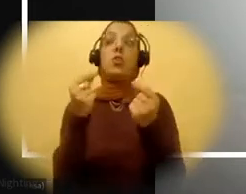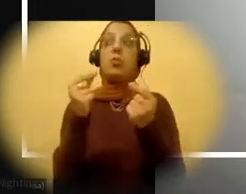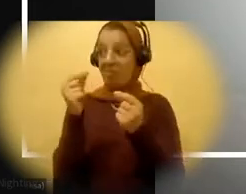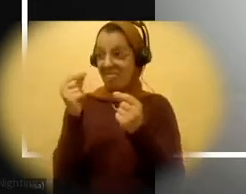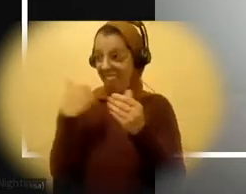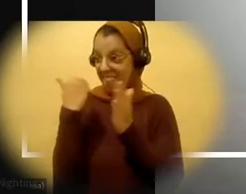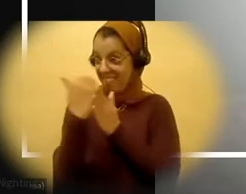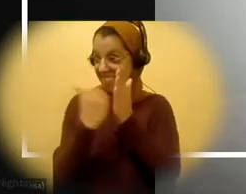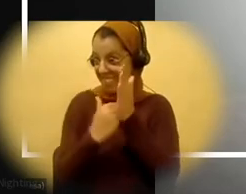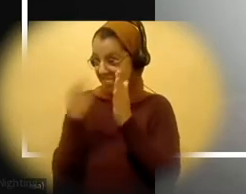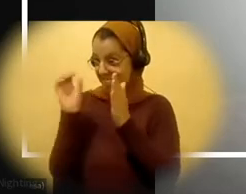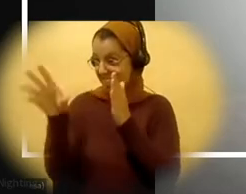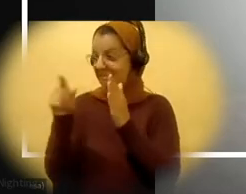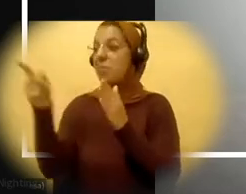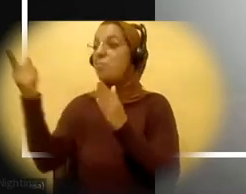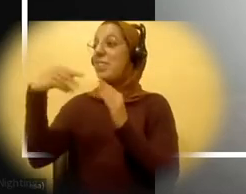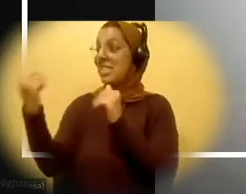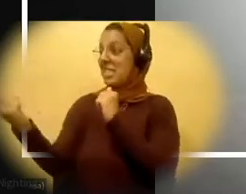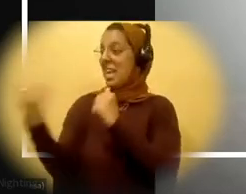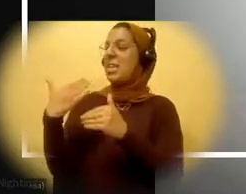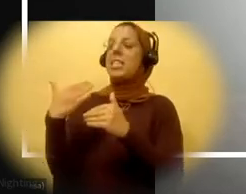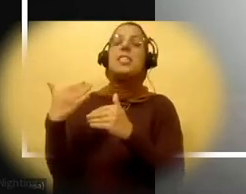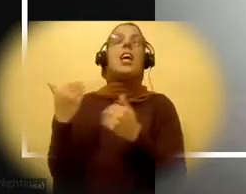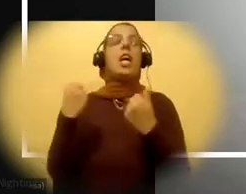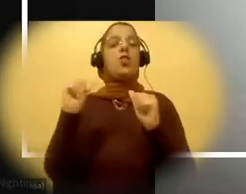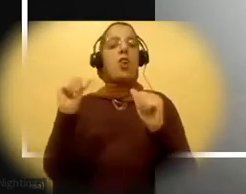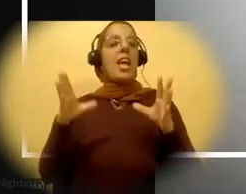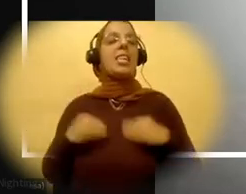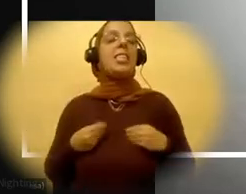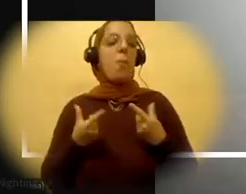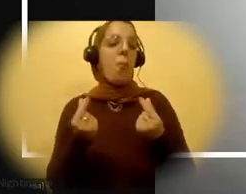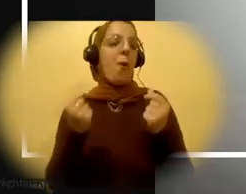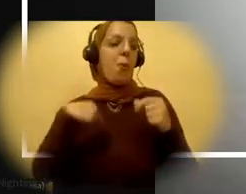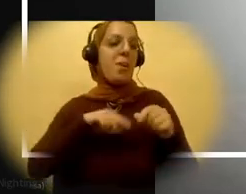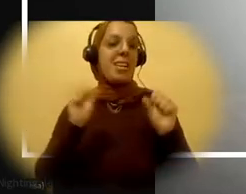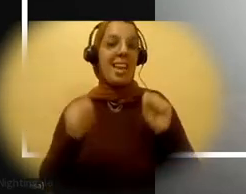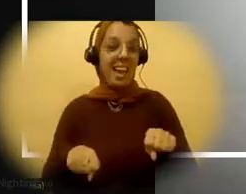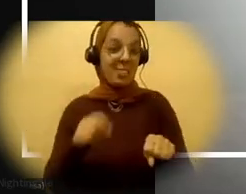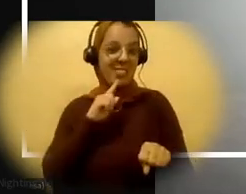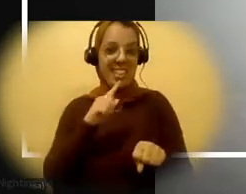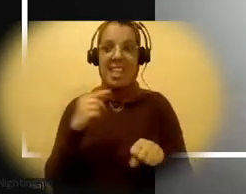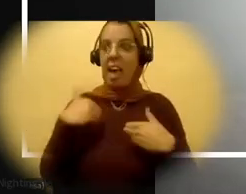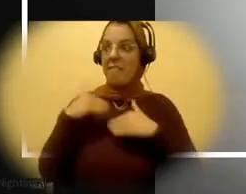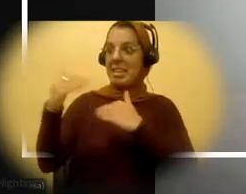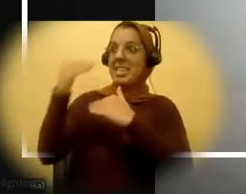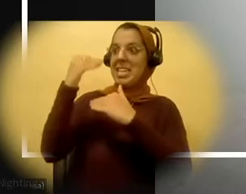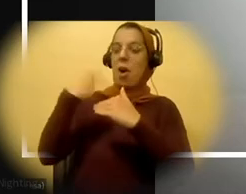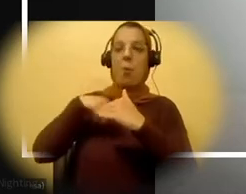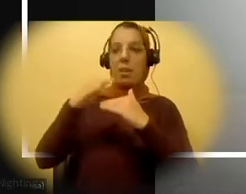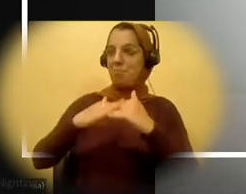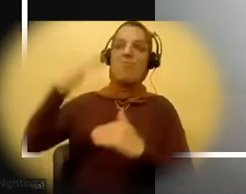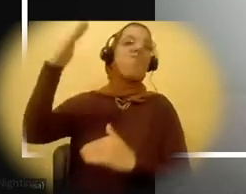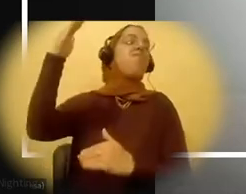just accepted as many as we could. And we accepted more than what we originally thought. So people can expect a